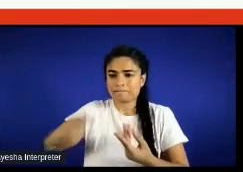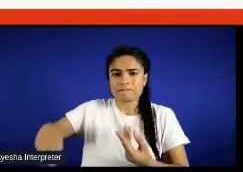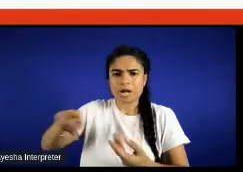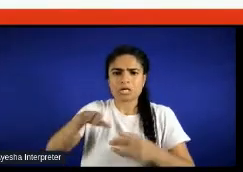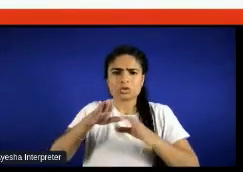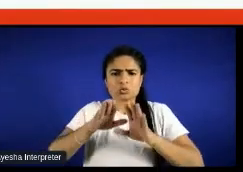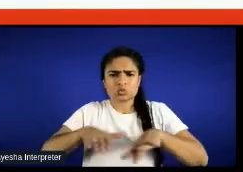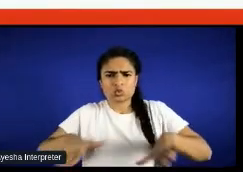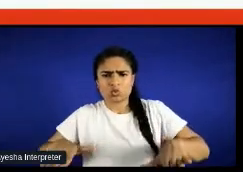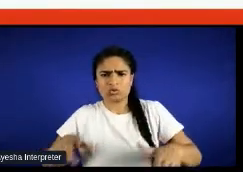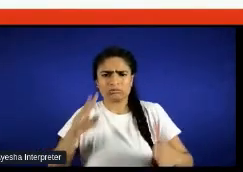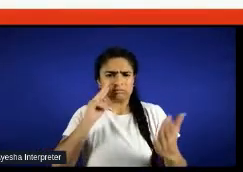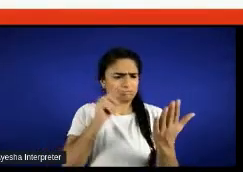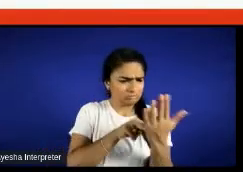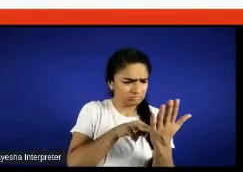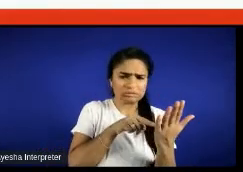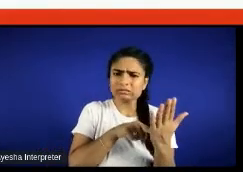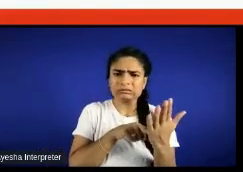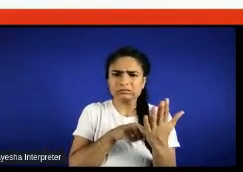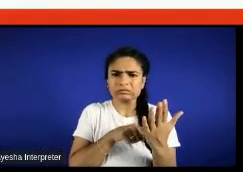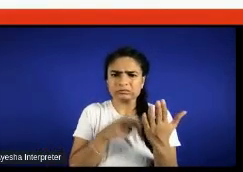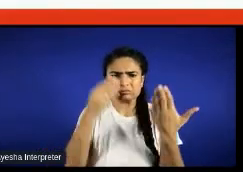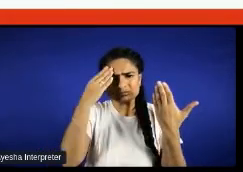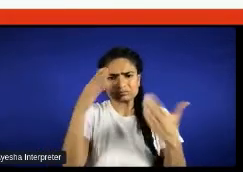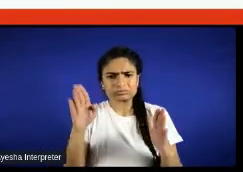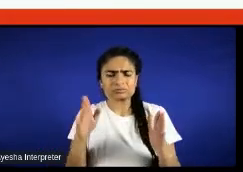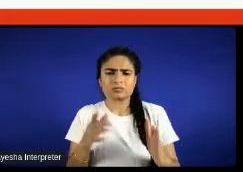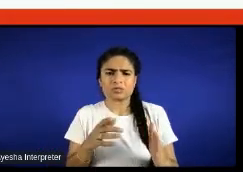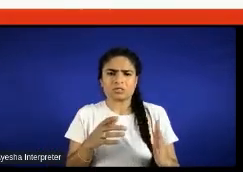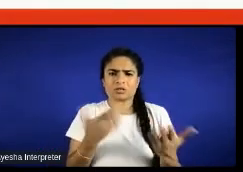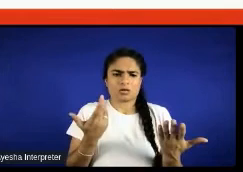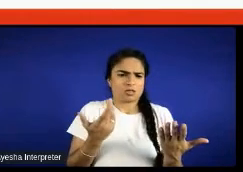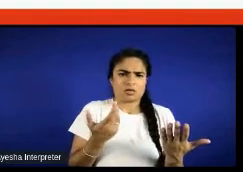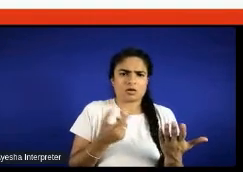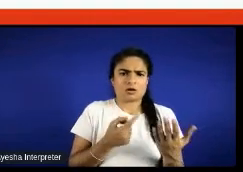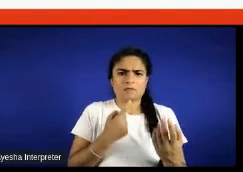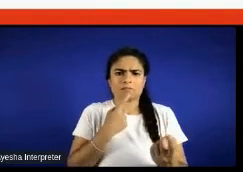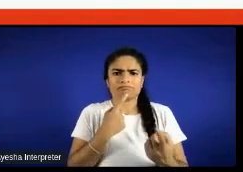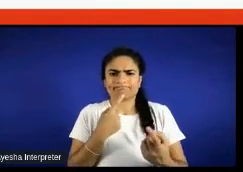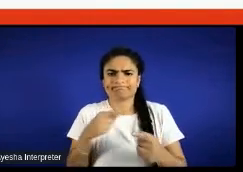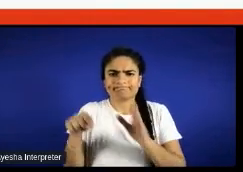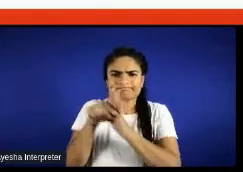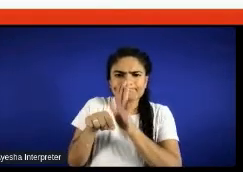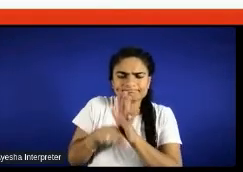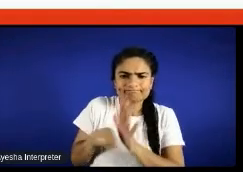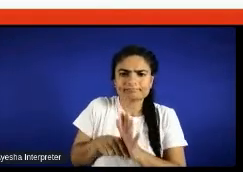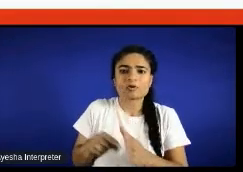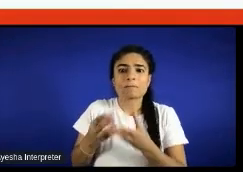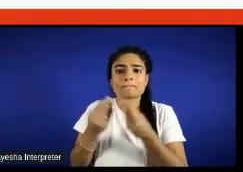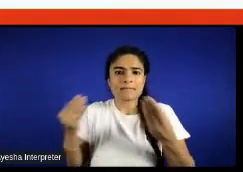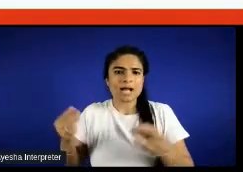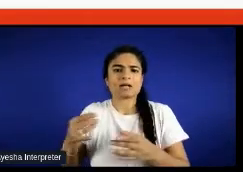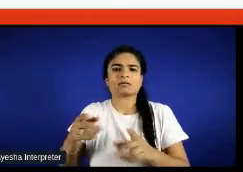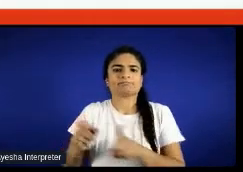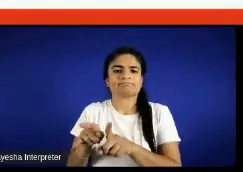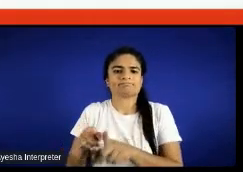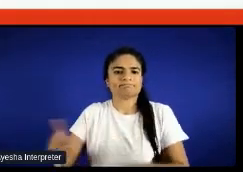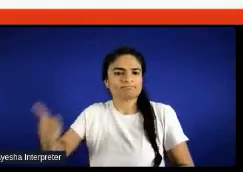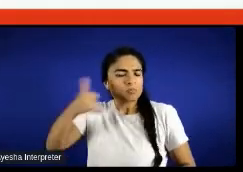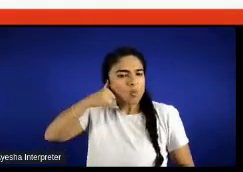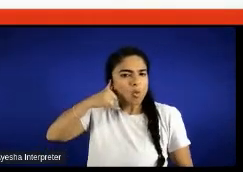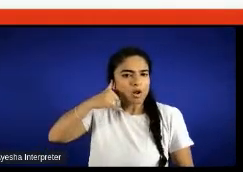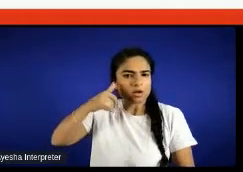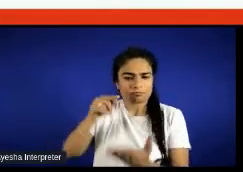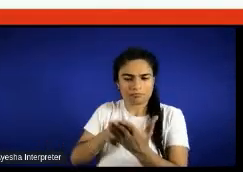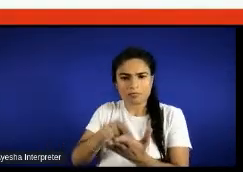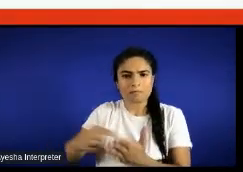hotlines or complaints that we receive through our hotline system. So we made this application in both languages,